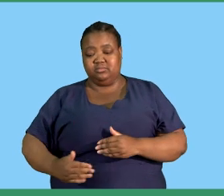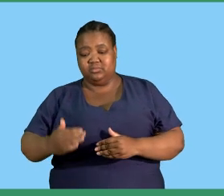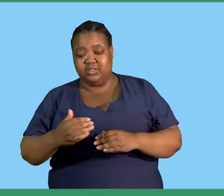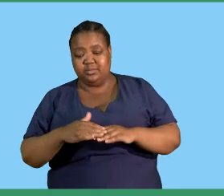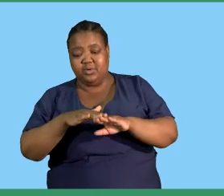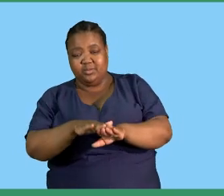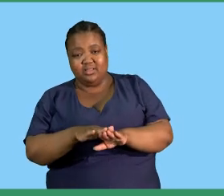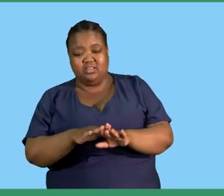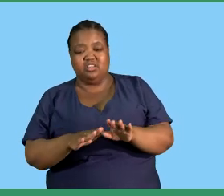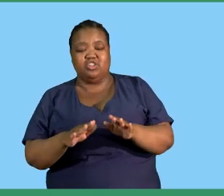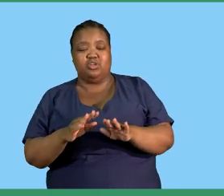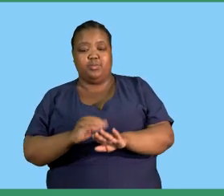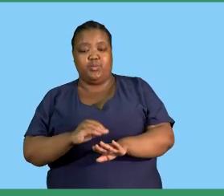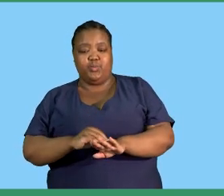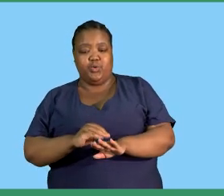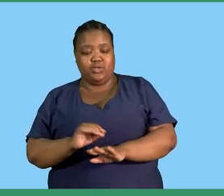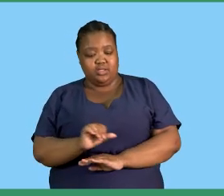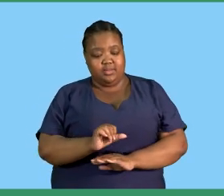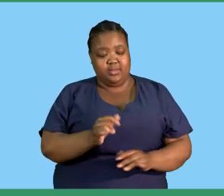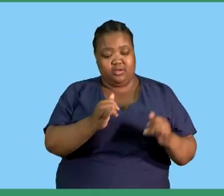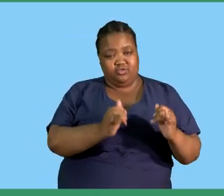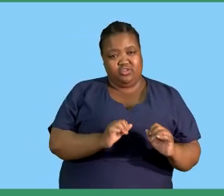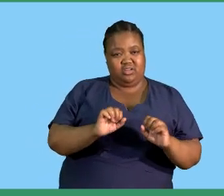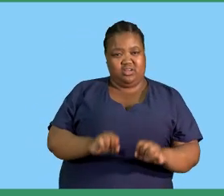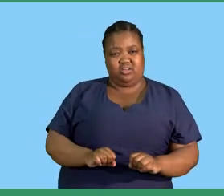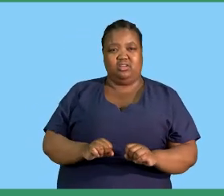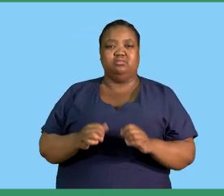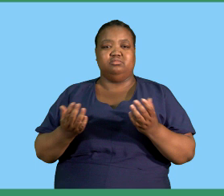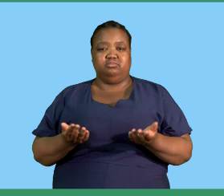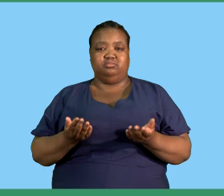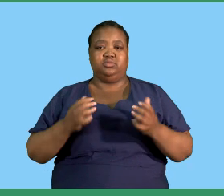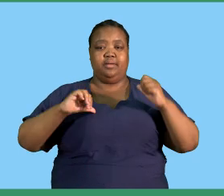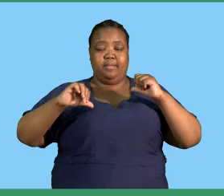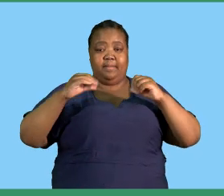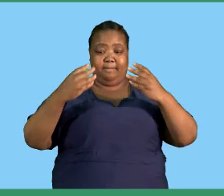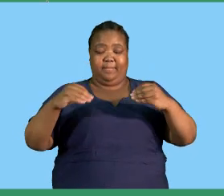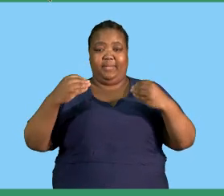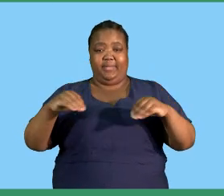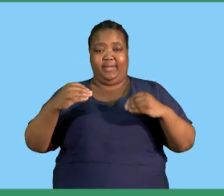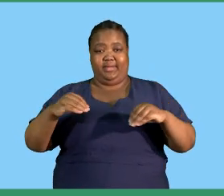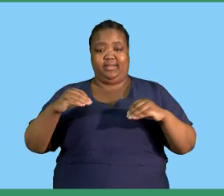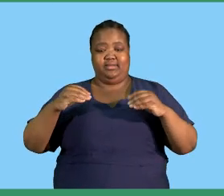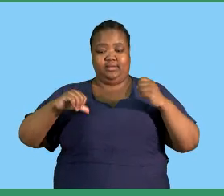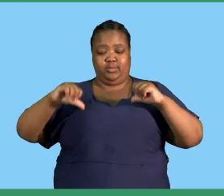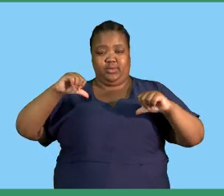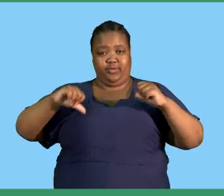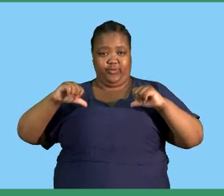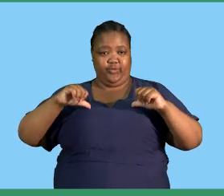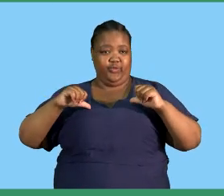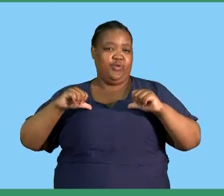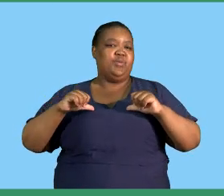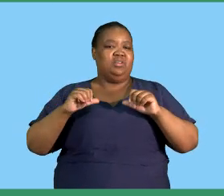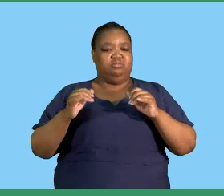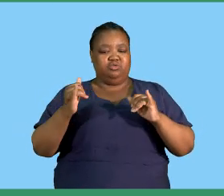implementation process, compare expected performance by measure business performances, take